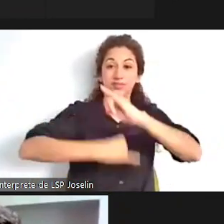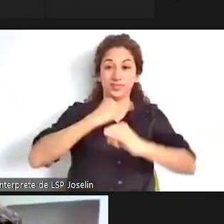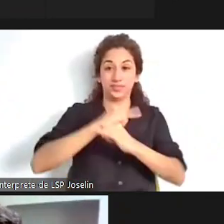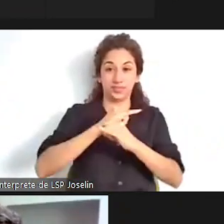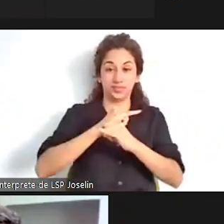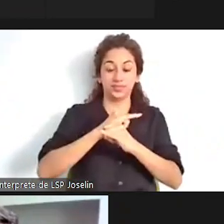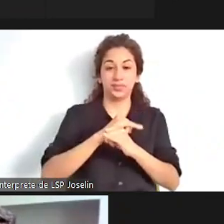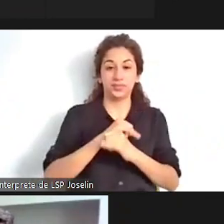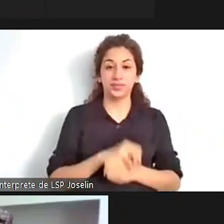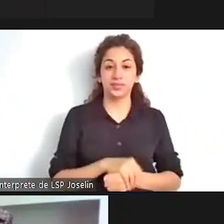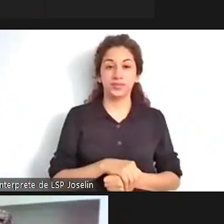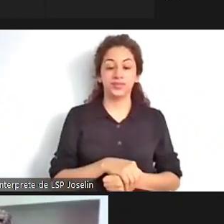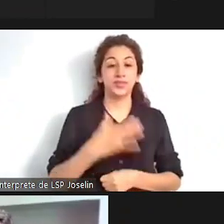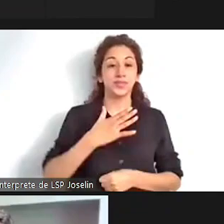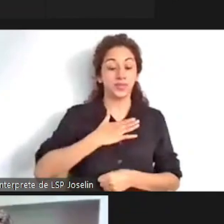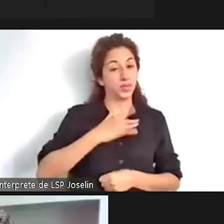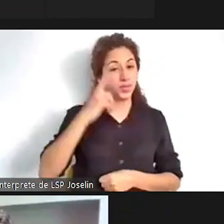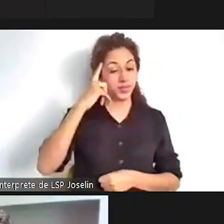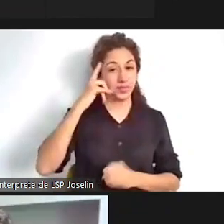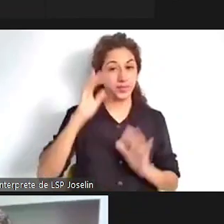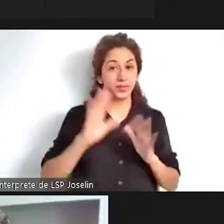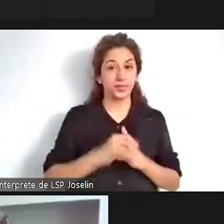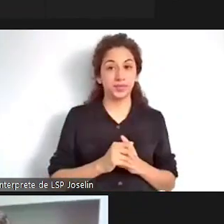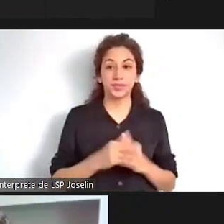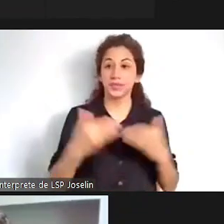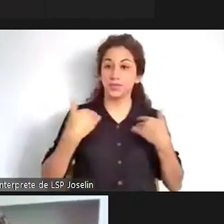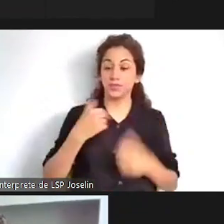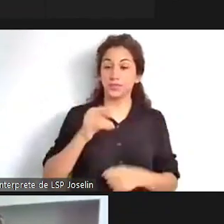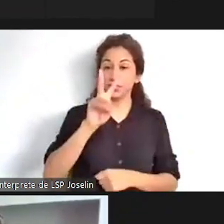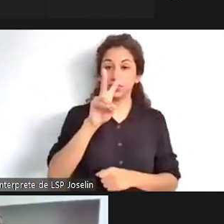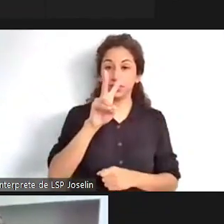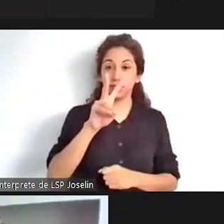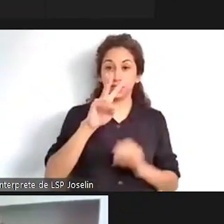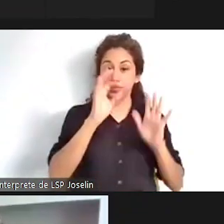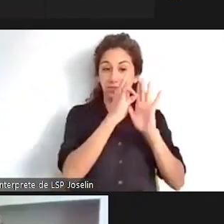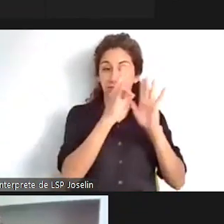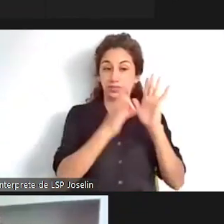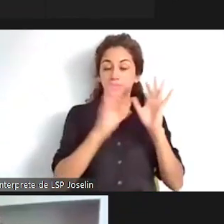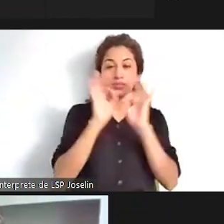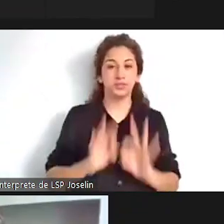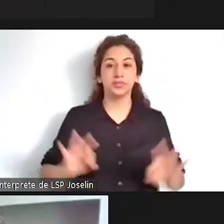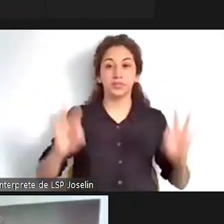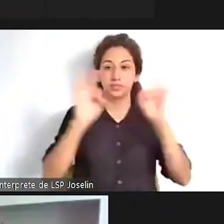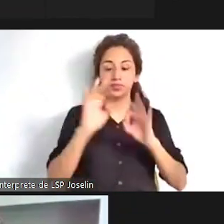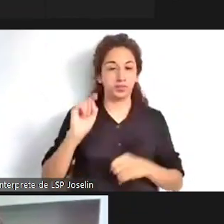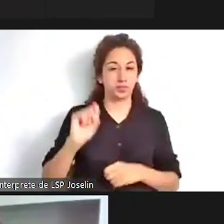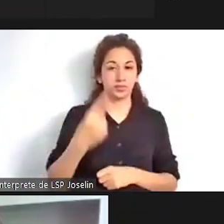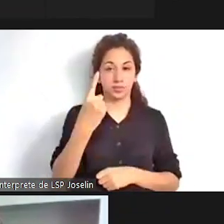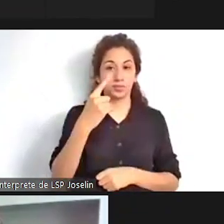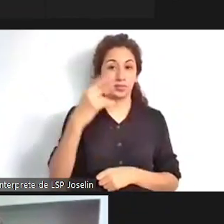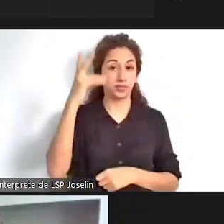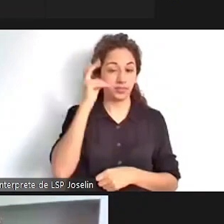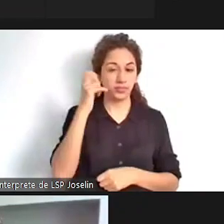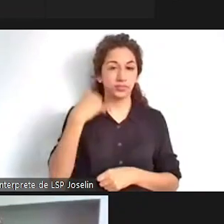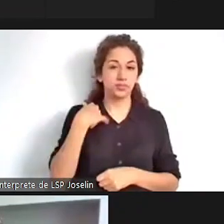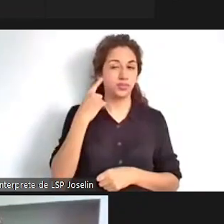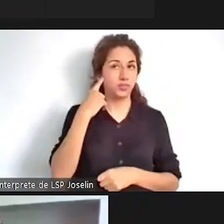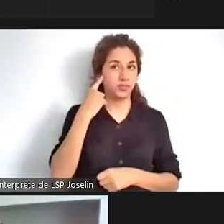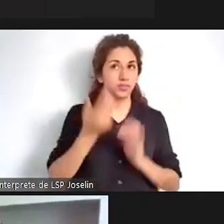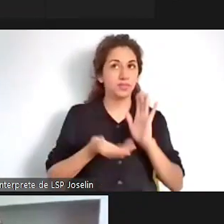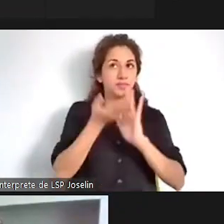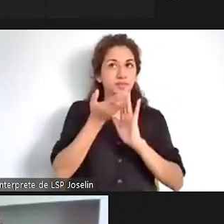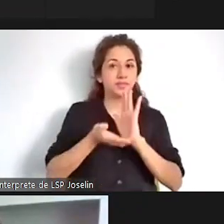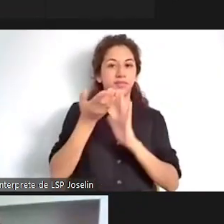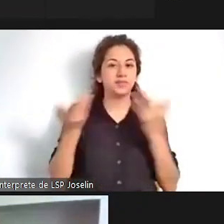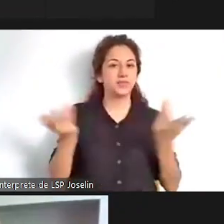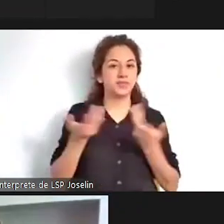with international organizations i think that there's two important issues here or topics first that